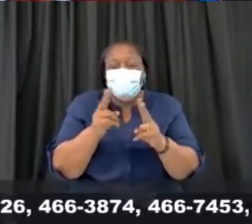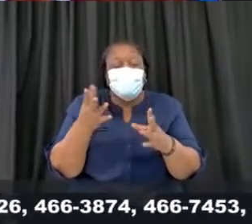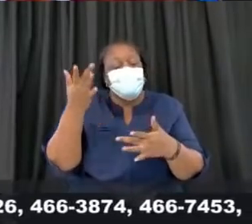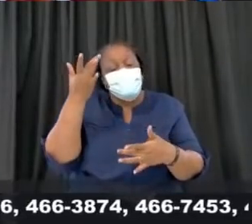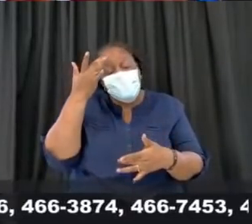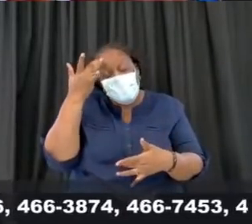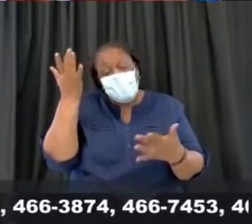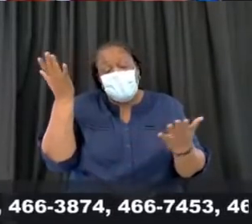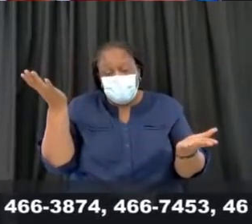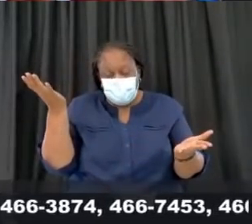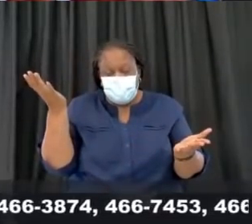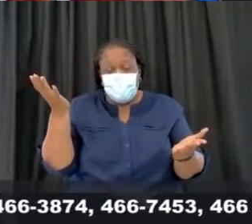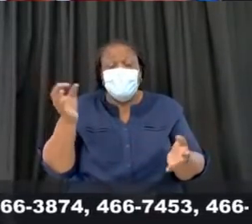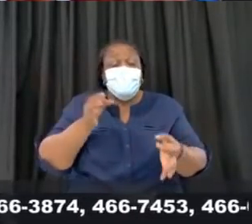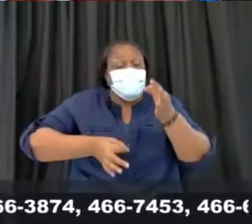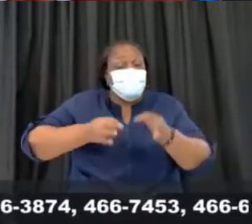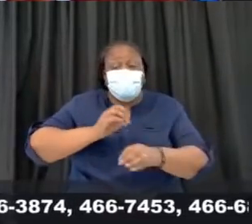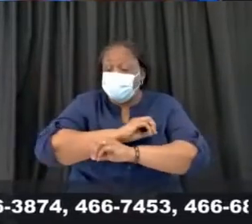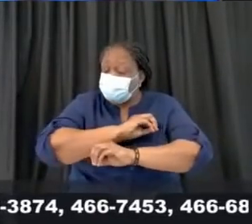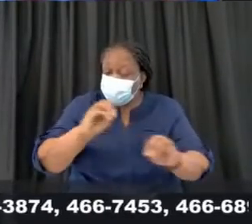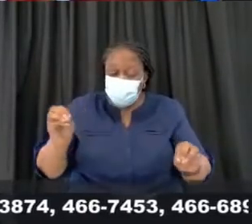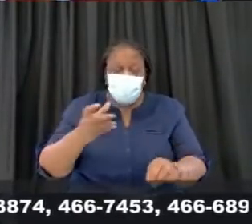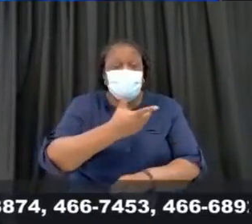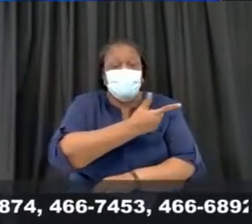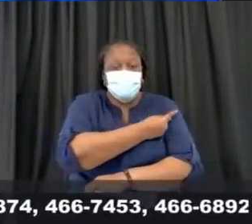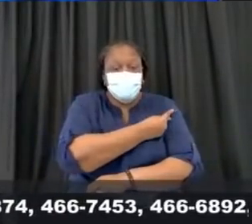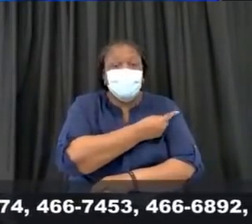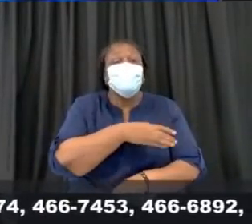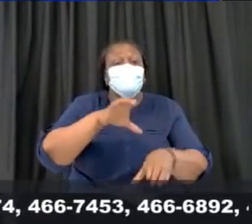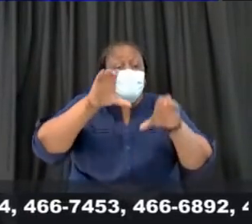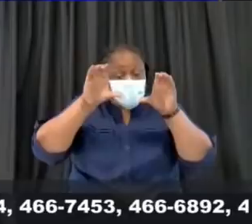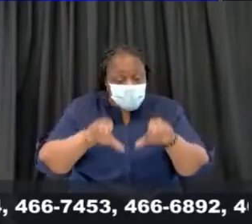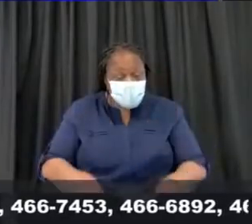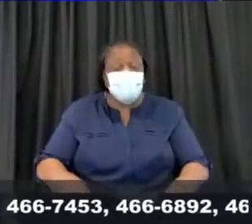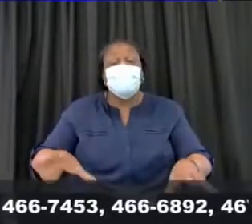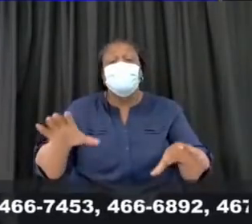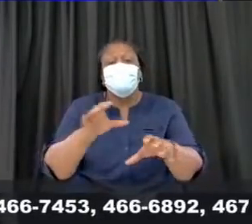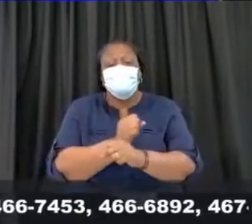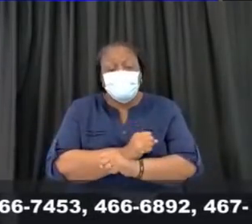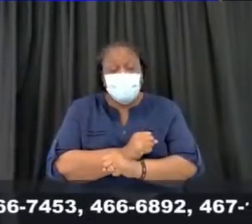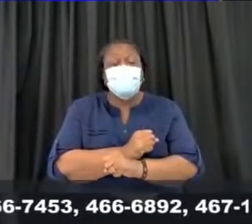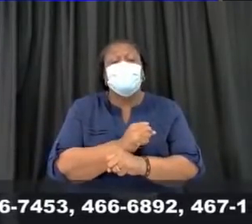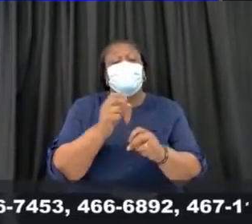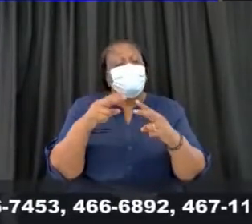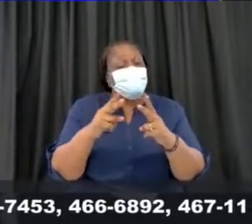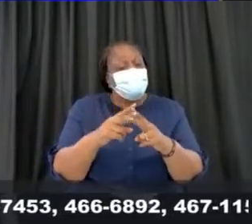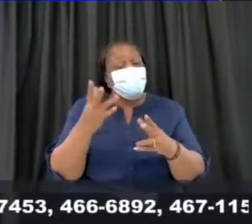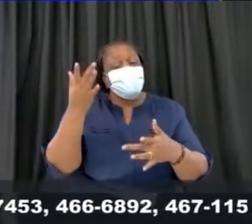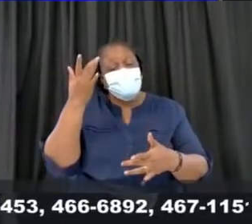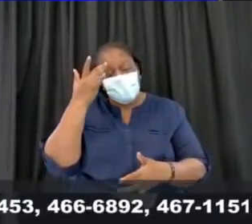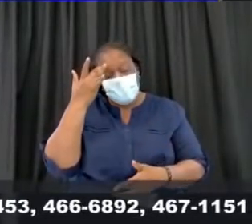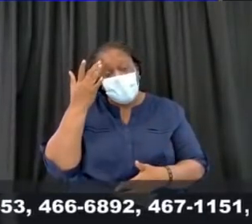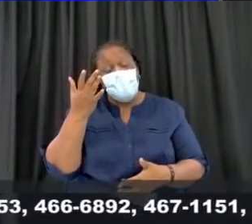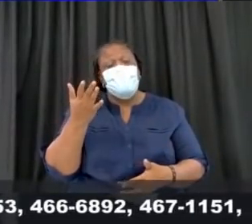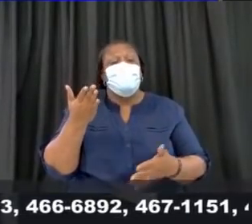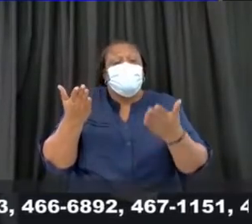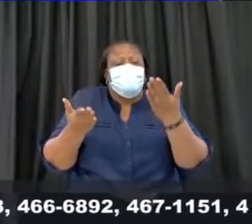have a lower risk of becoming severely ill, being hospitalized, or dying from the